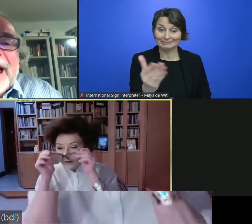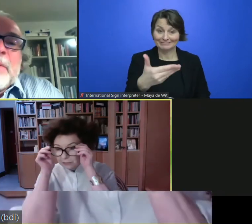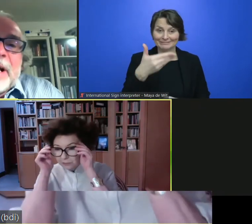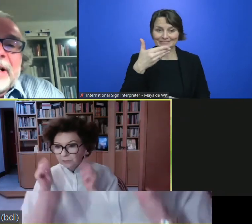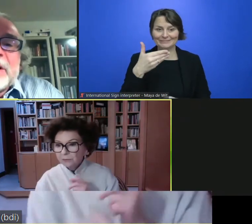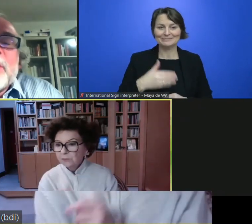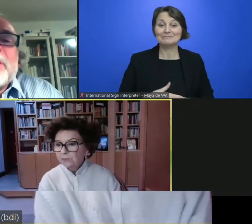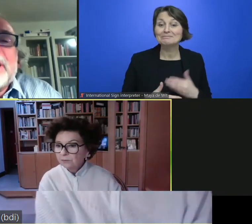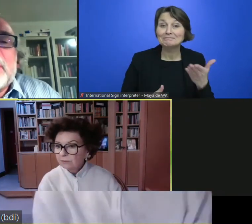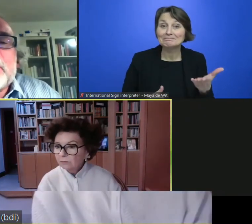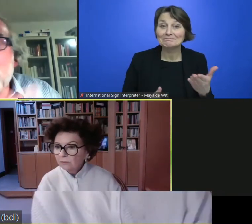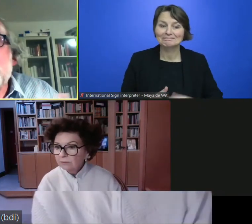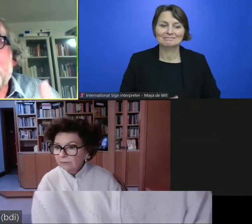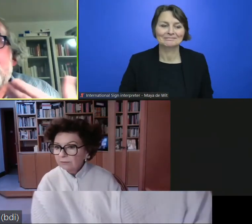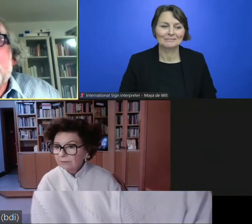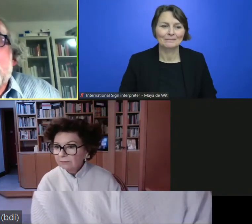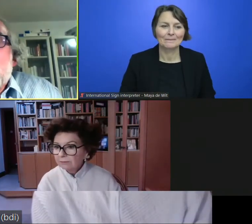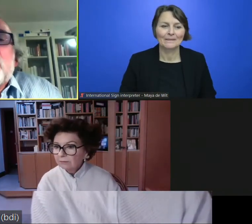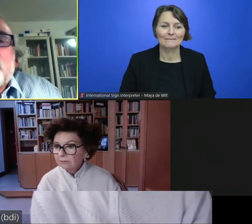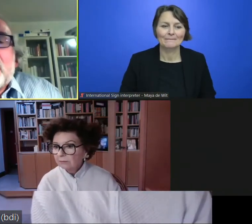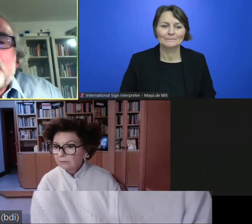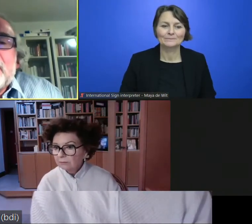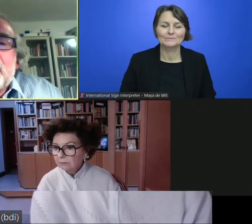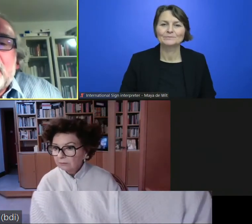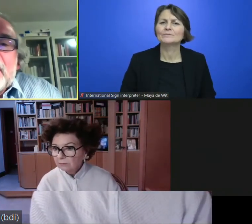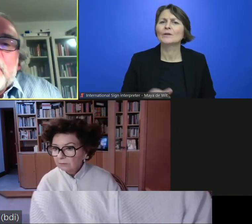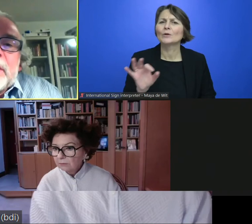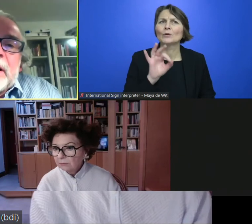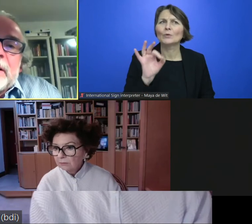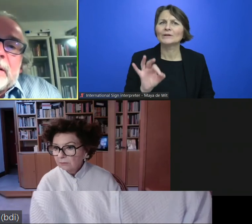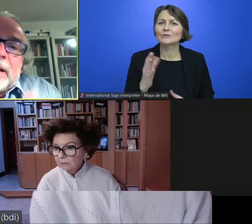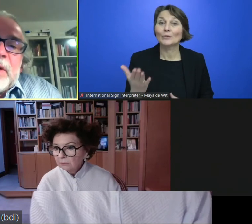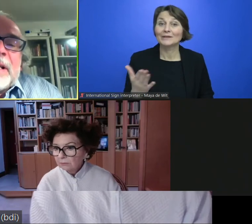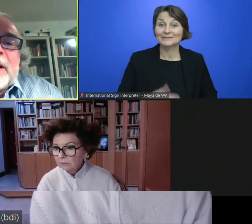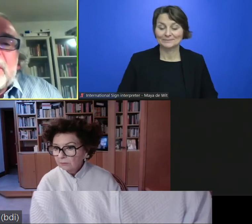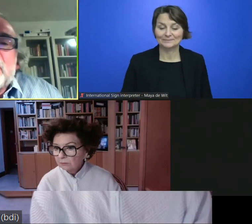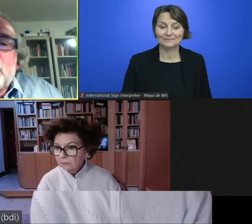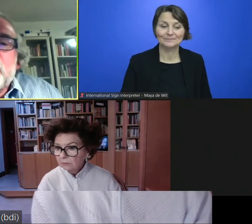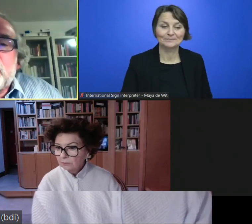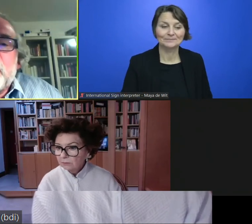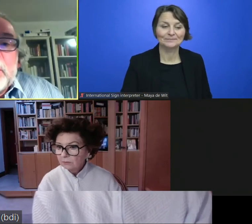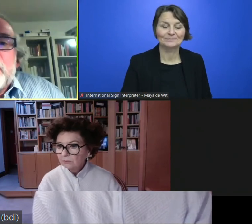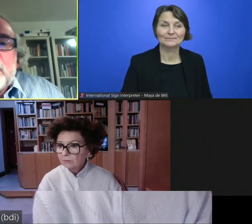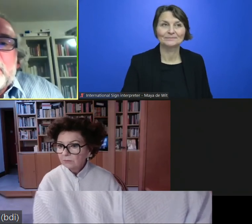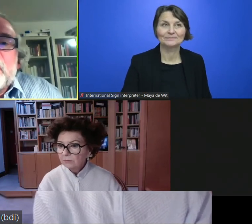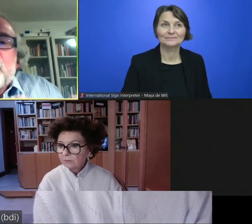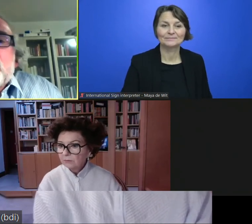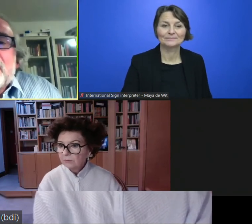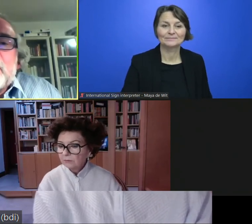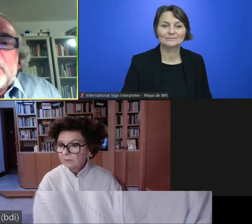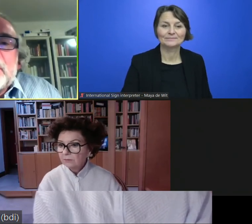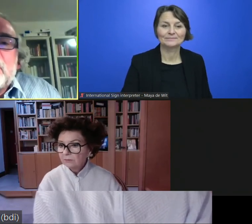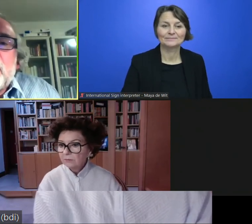I can see it. Well, try to deal with it. But the question from Nancy is basically whether artificial intelligence is sort of not flawed almost